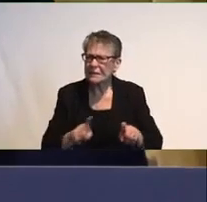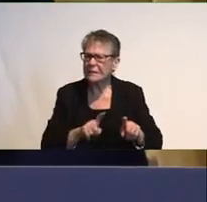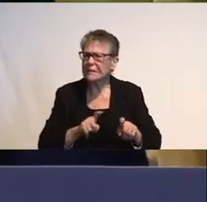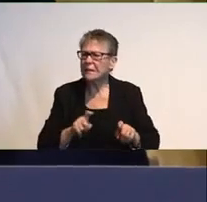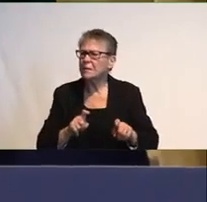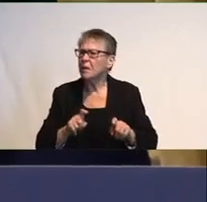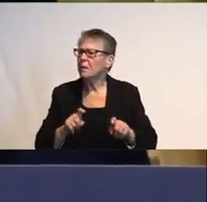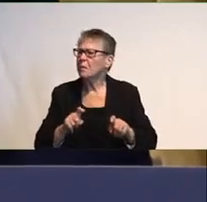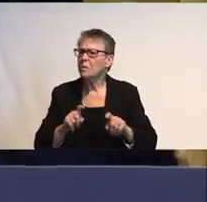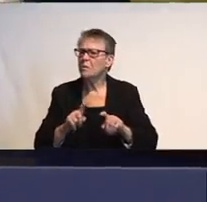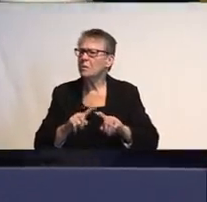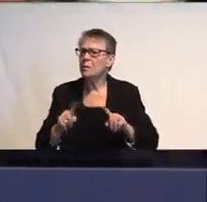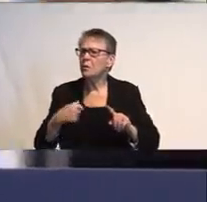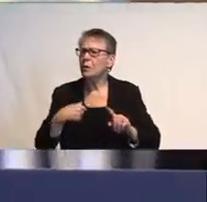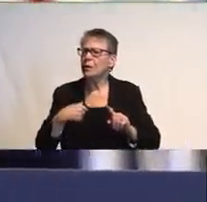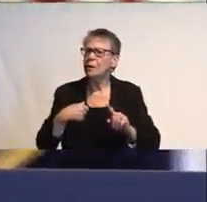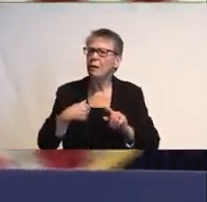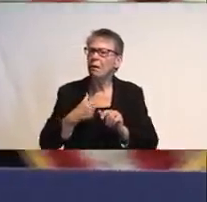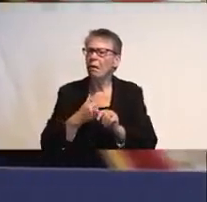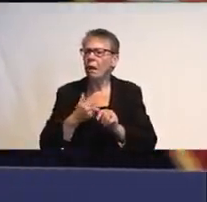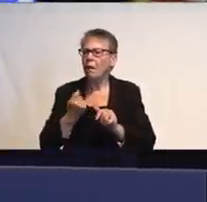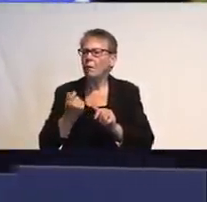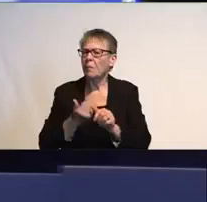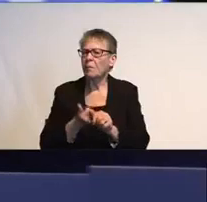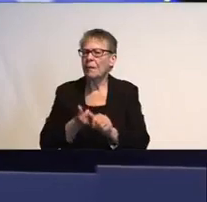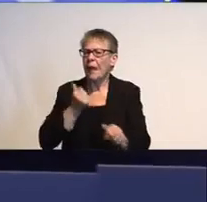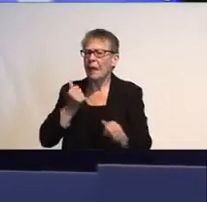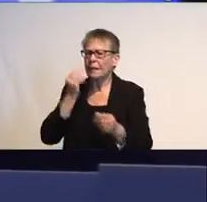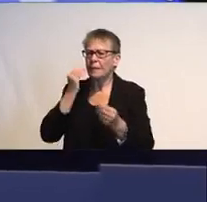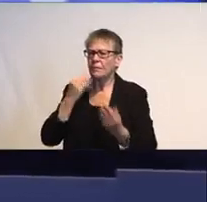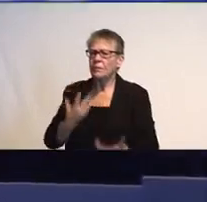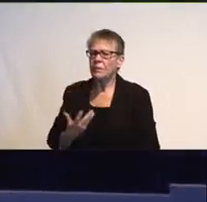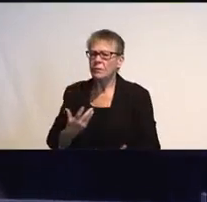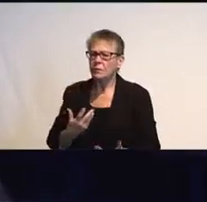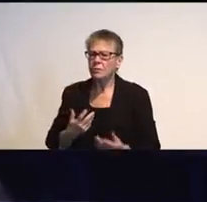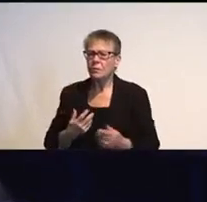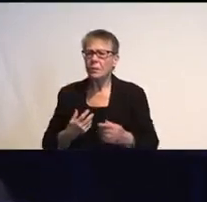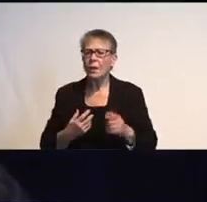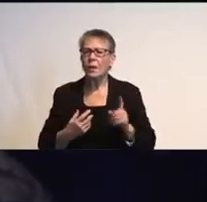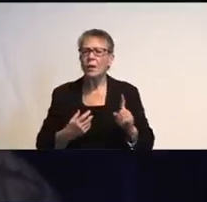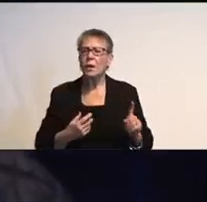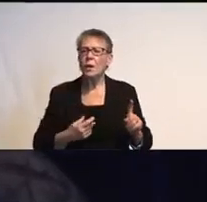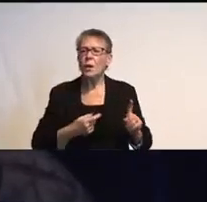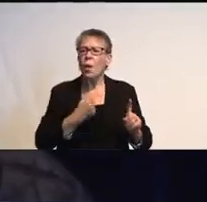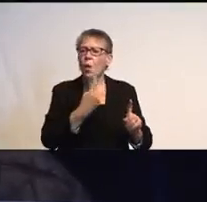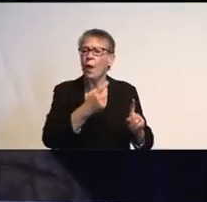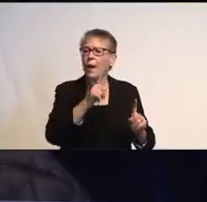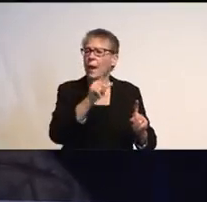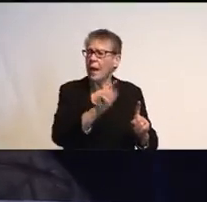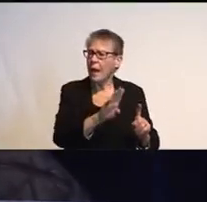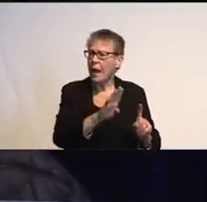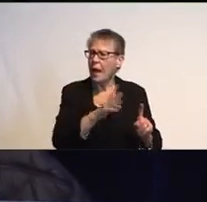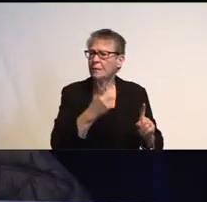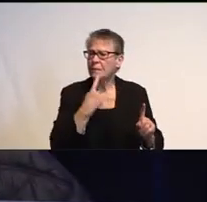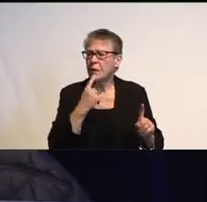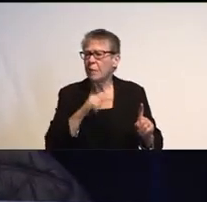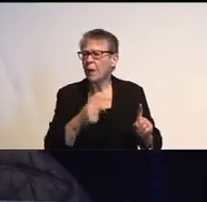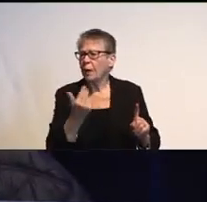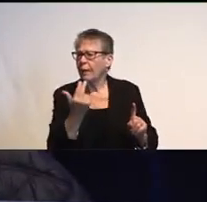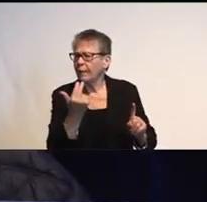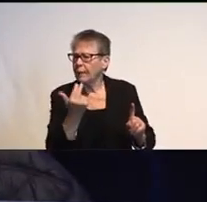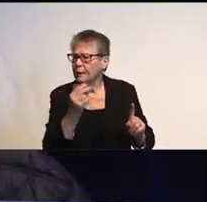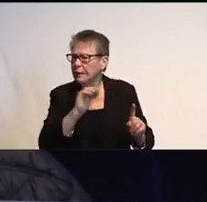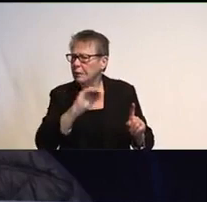right? Yeah, they're reporting from their lab, presumptive 13%. It becomes confirmatory when it gets to our lab